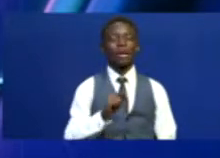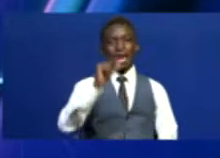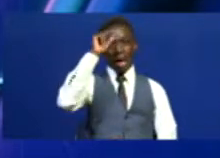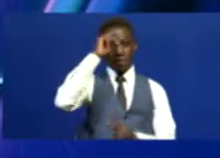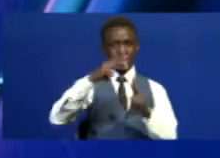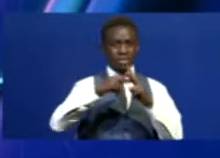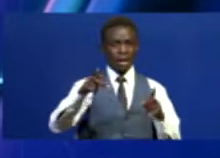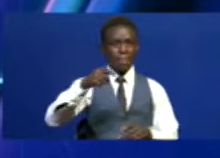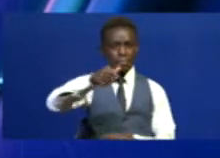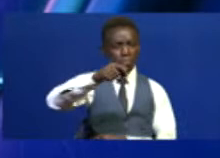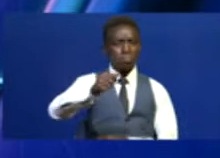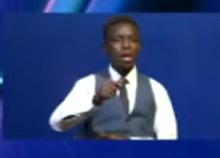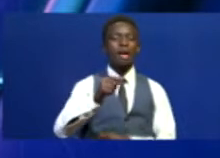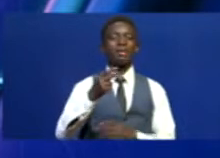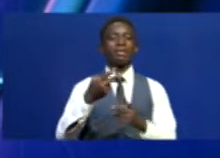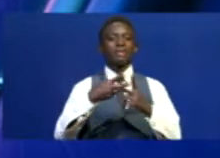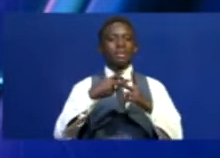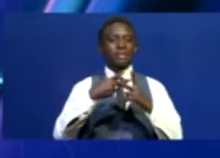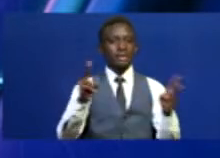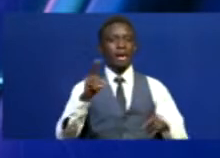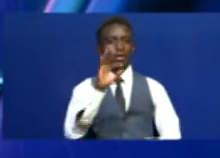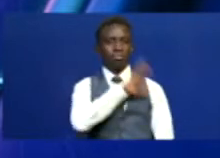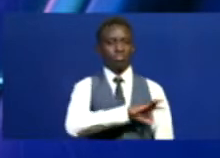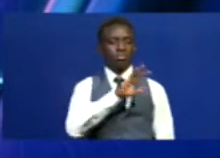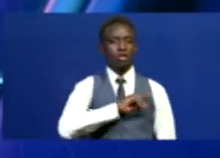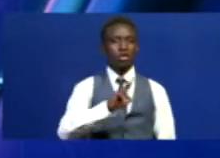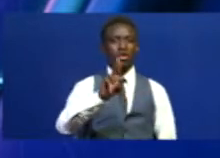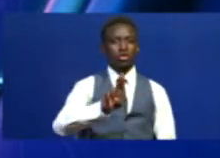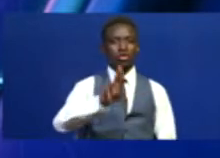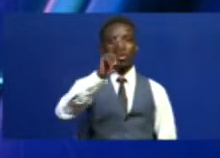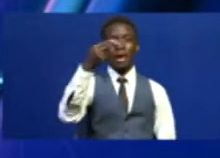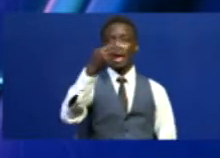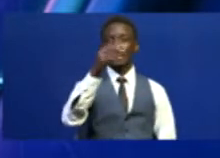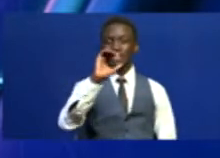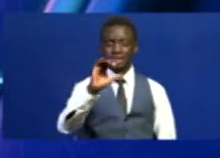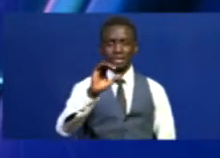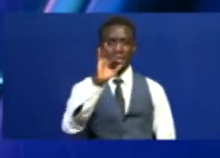the UHC benefit package from last year, that is 2022.